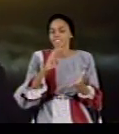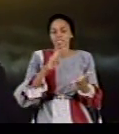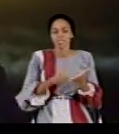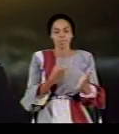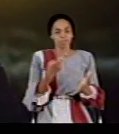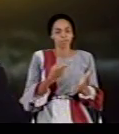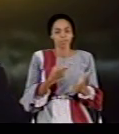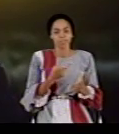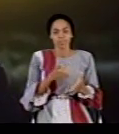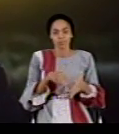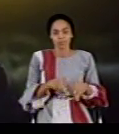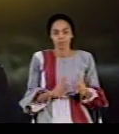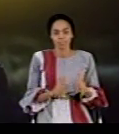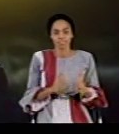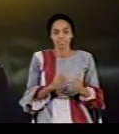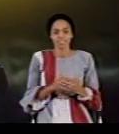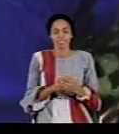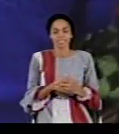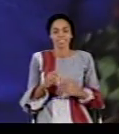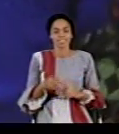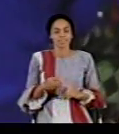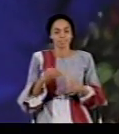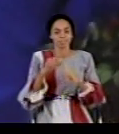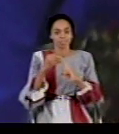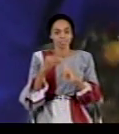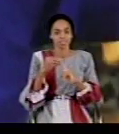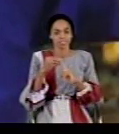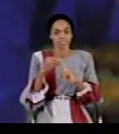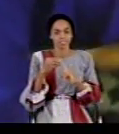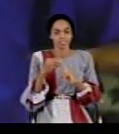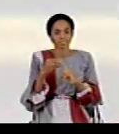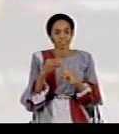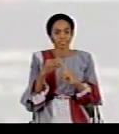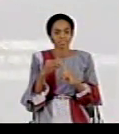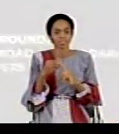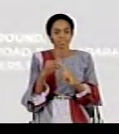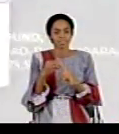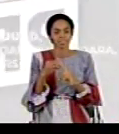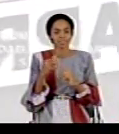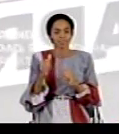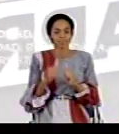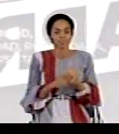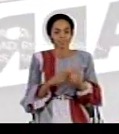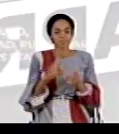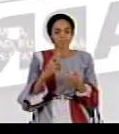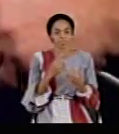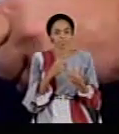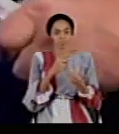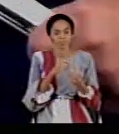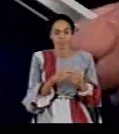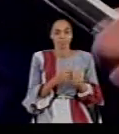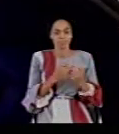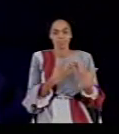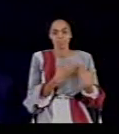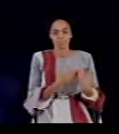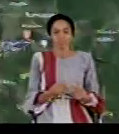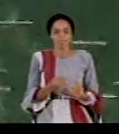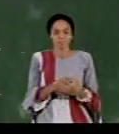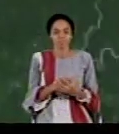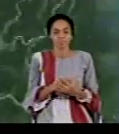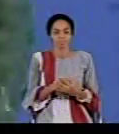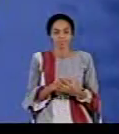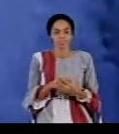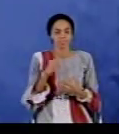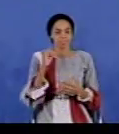double-edged sword, specially to handle every situation beyond your control. This April 2022, the sword will be drawn from